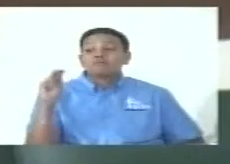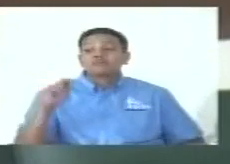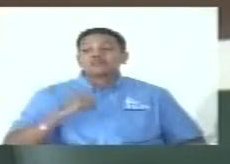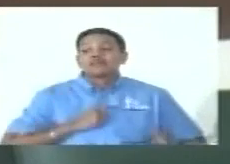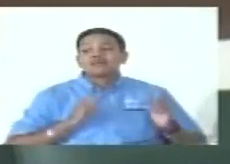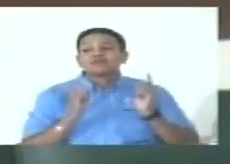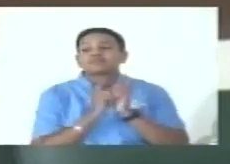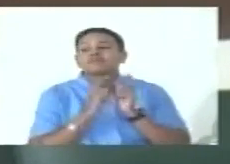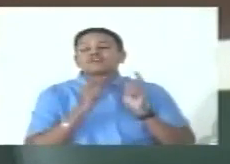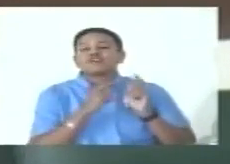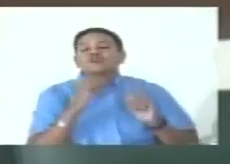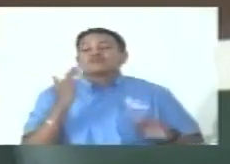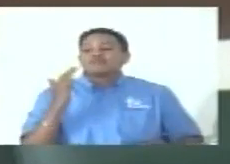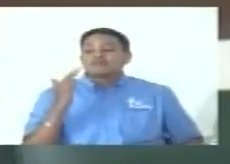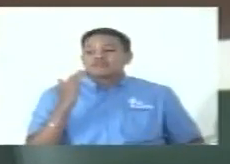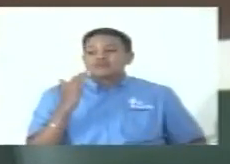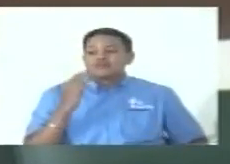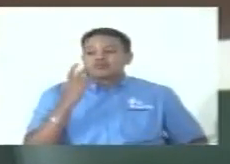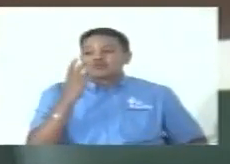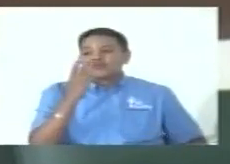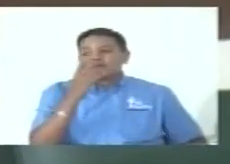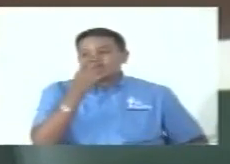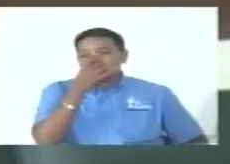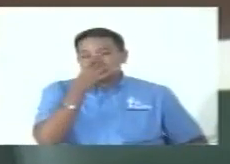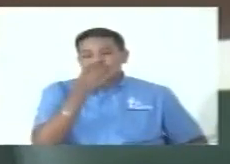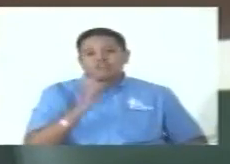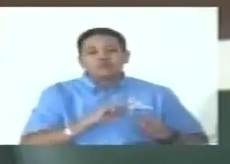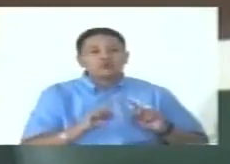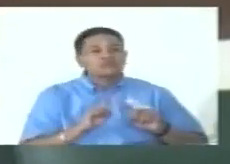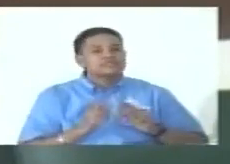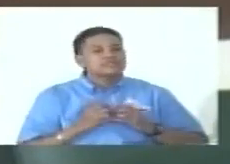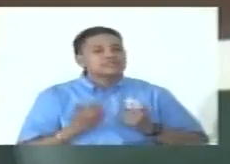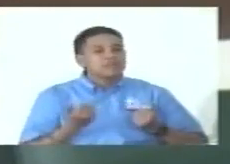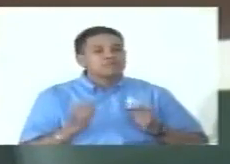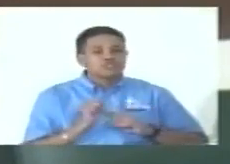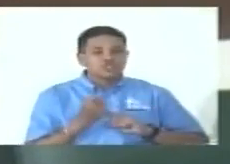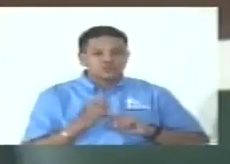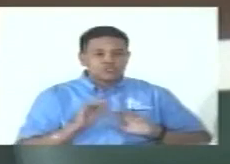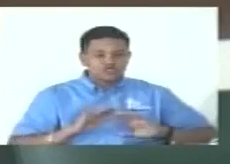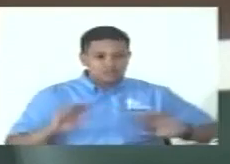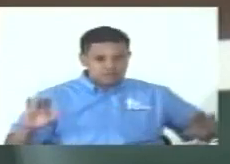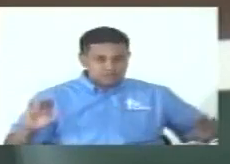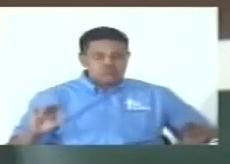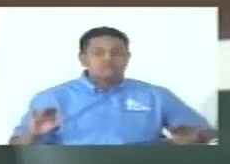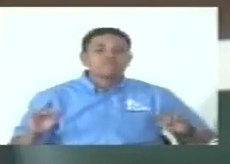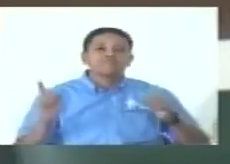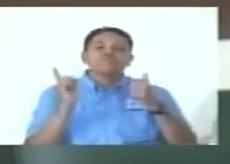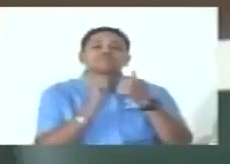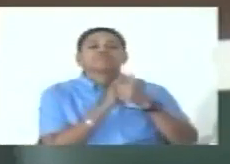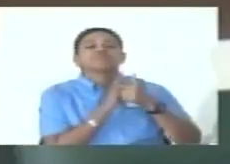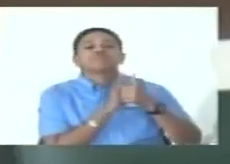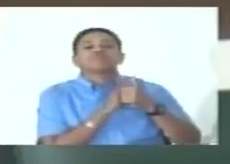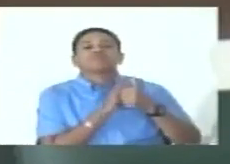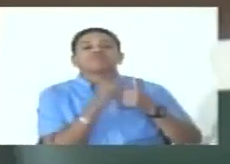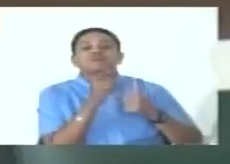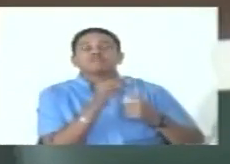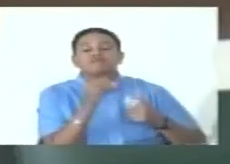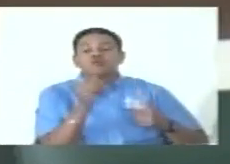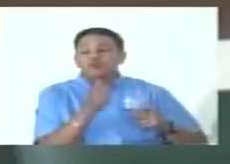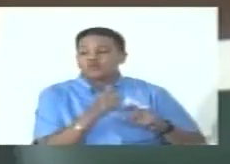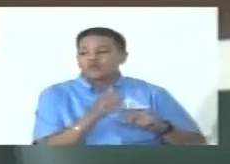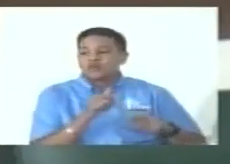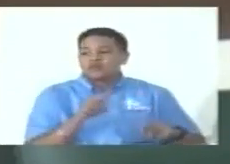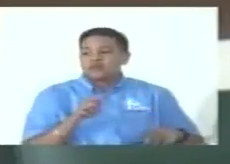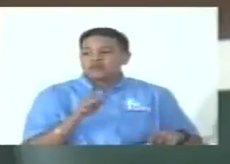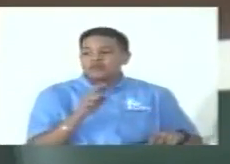under two interesting but separate circumstances. one of the very few hiccups that